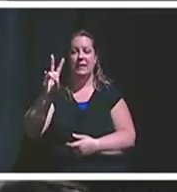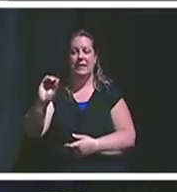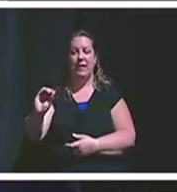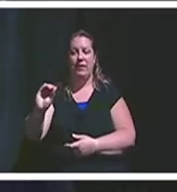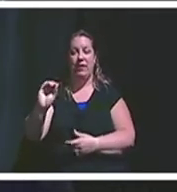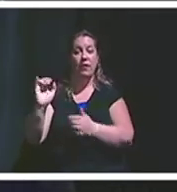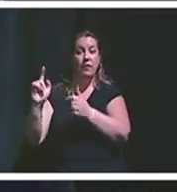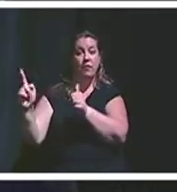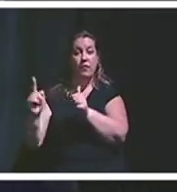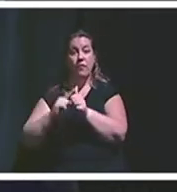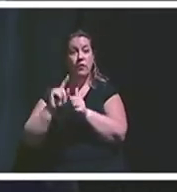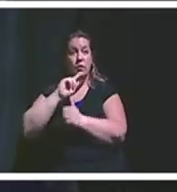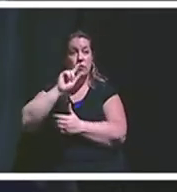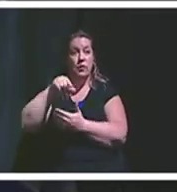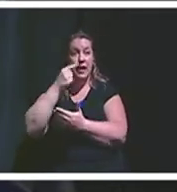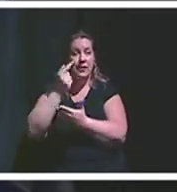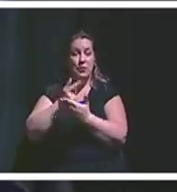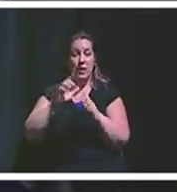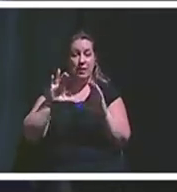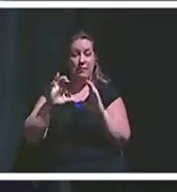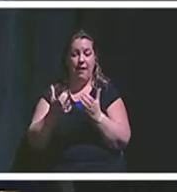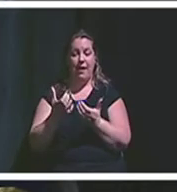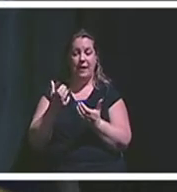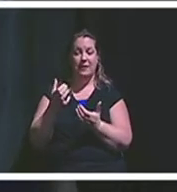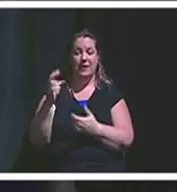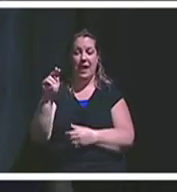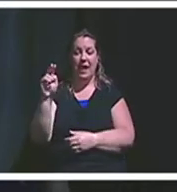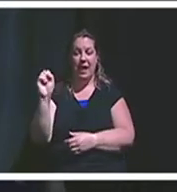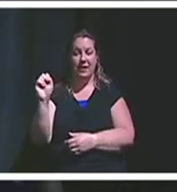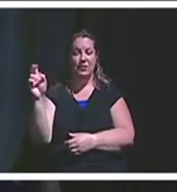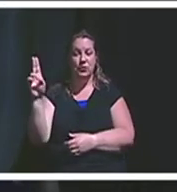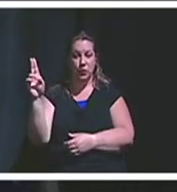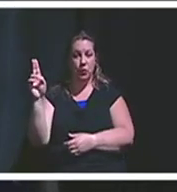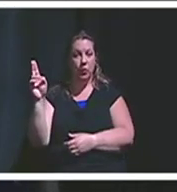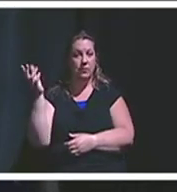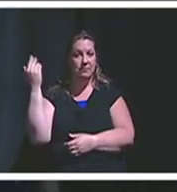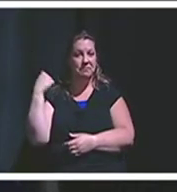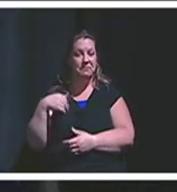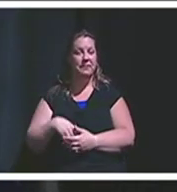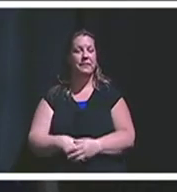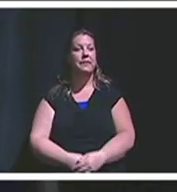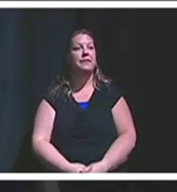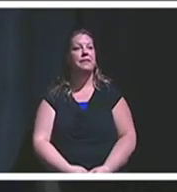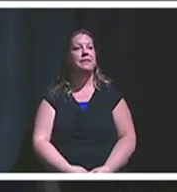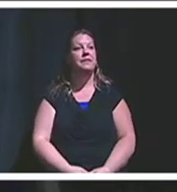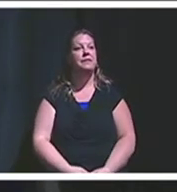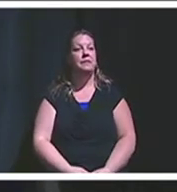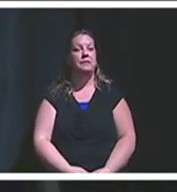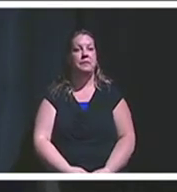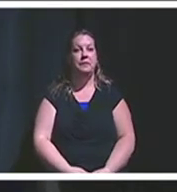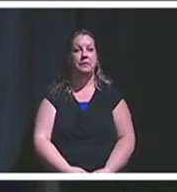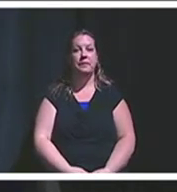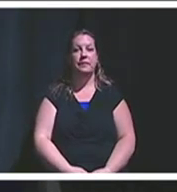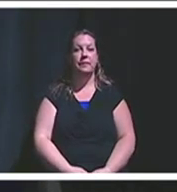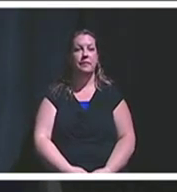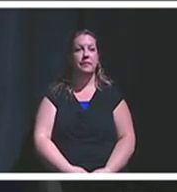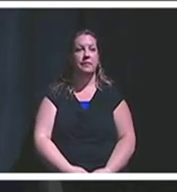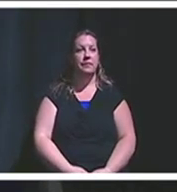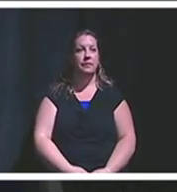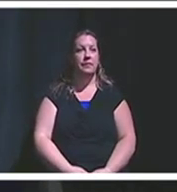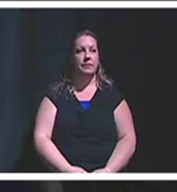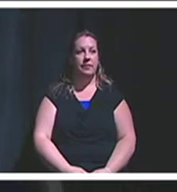first graduating class that NSU or Nova had. So this is indeed